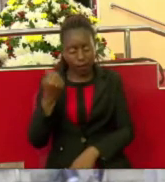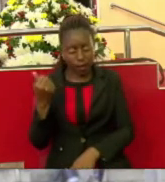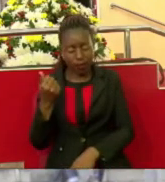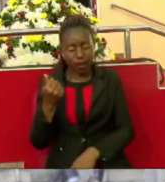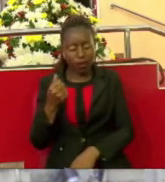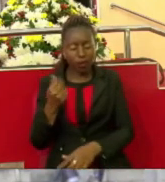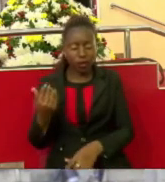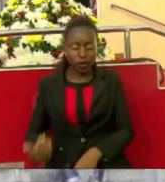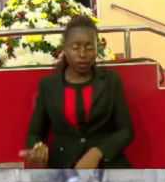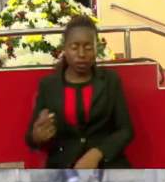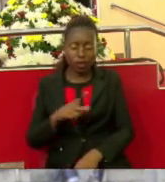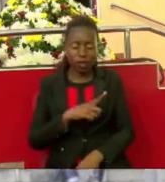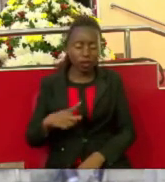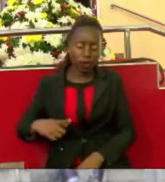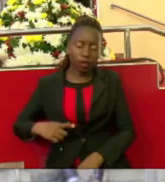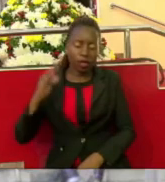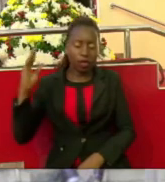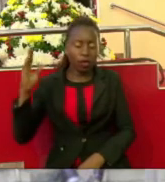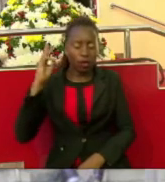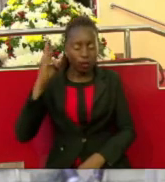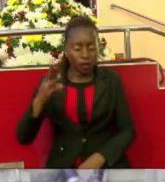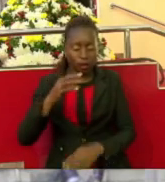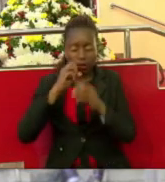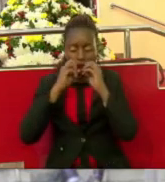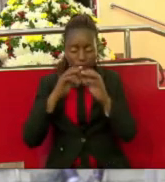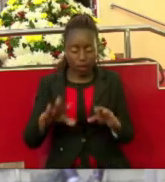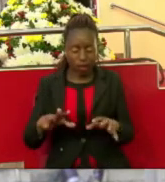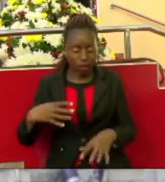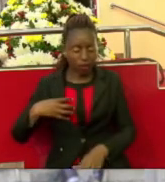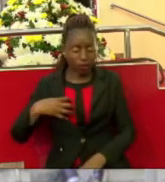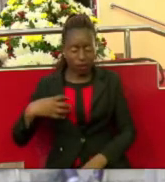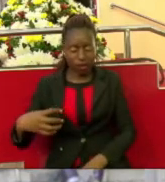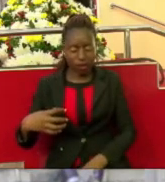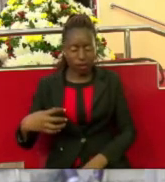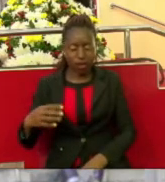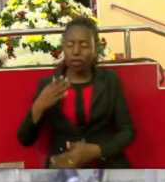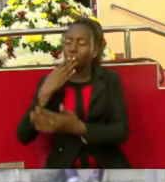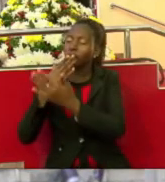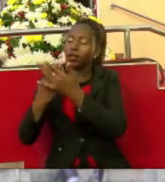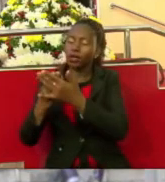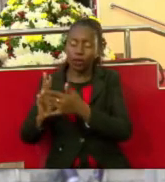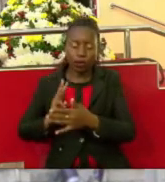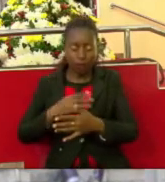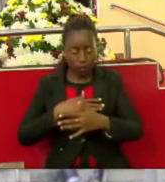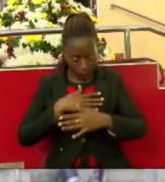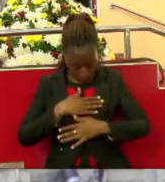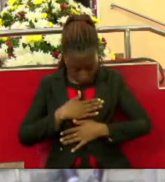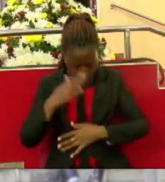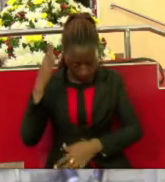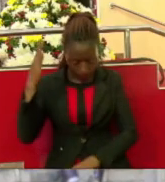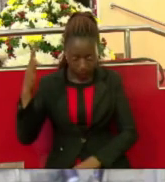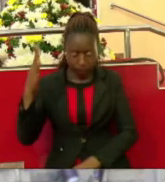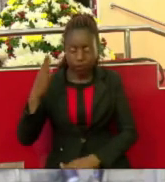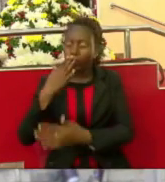you will bless them richly, King of Glory. We thank you this morning and we honor you. We are also so grateful,